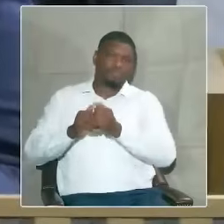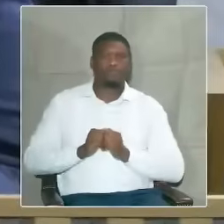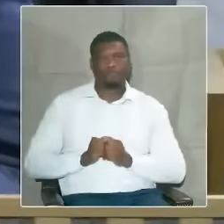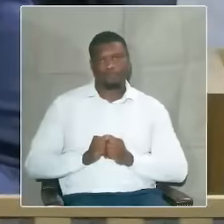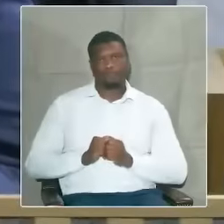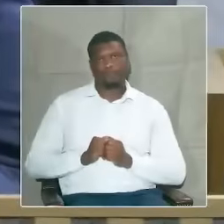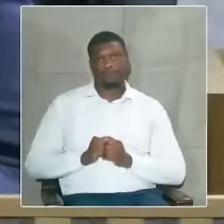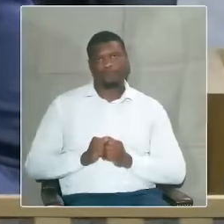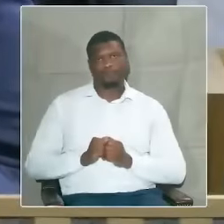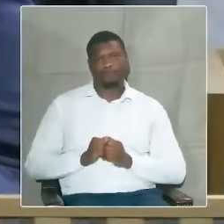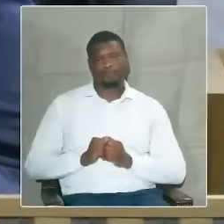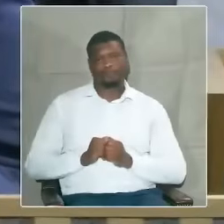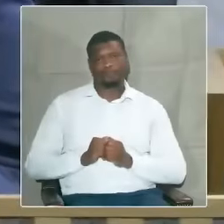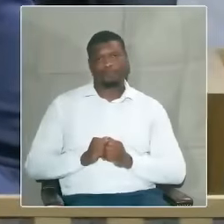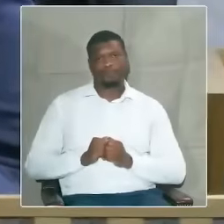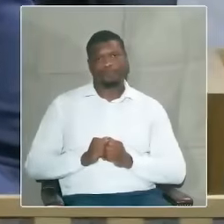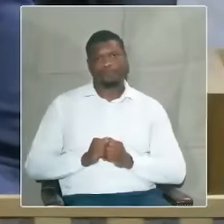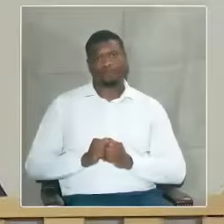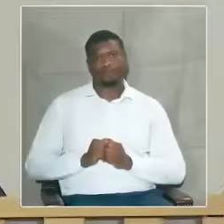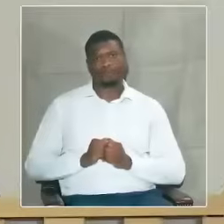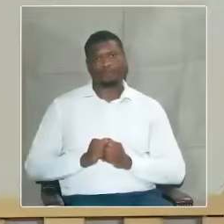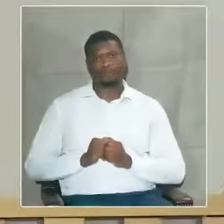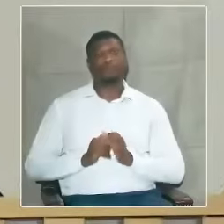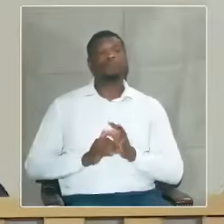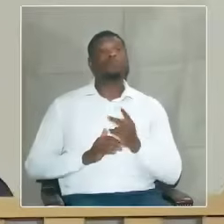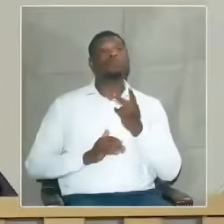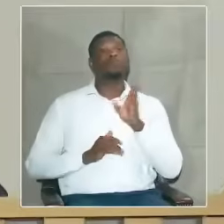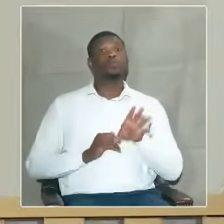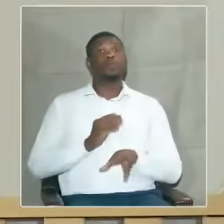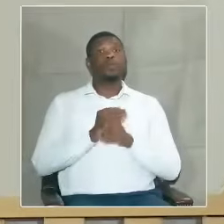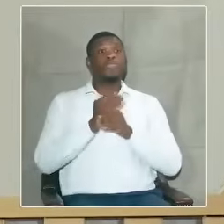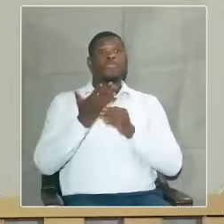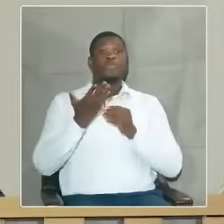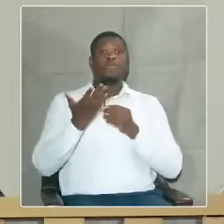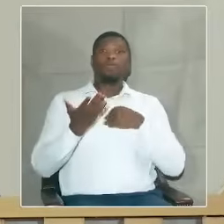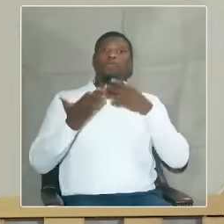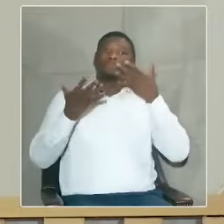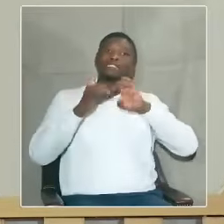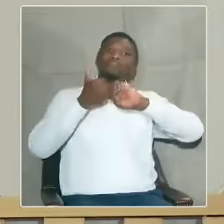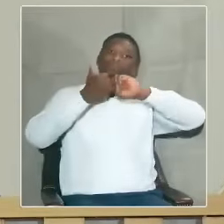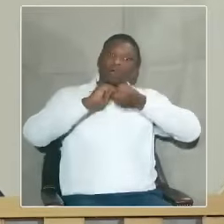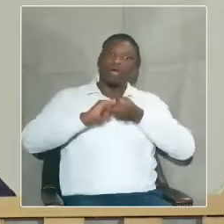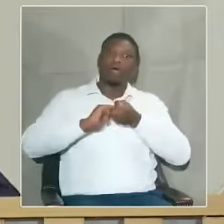disbanded. So, and in the absence of a hearing by him,